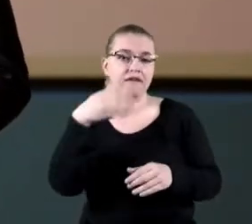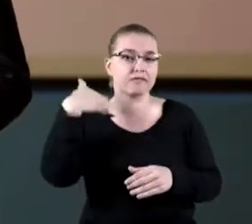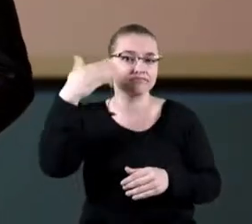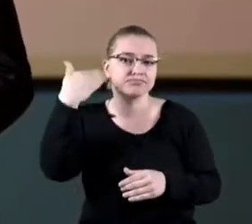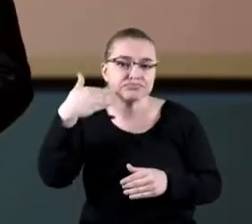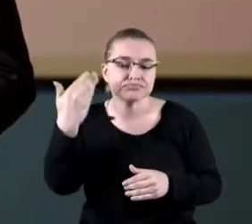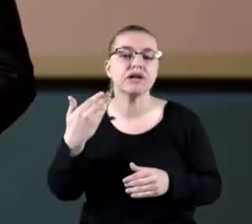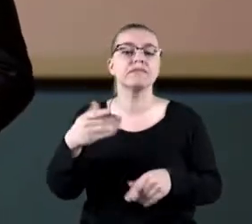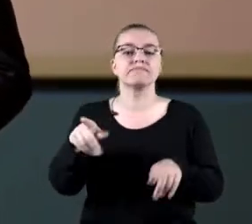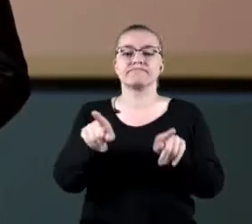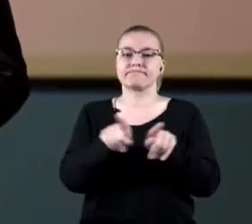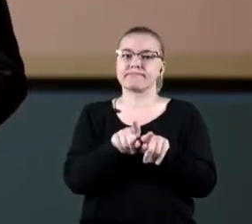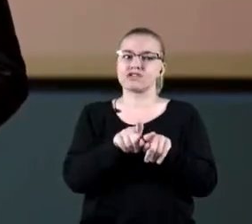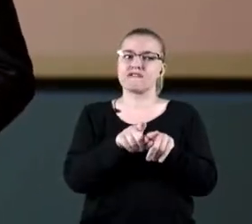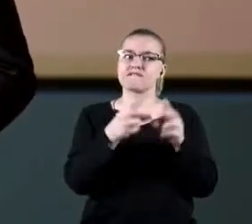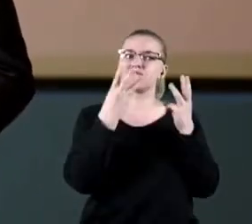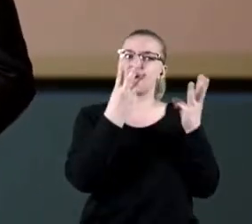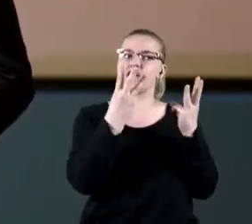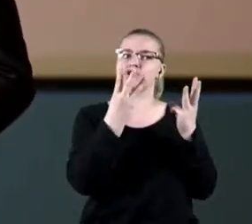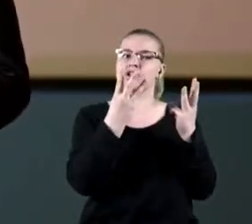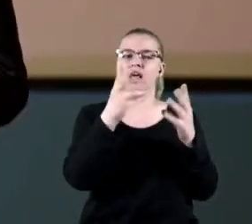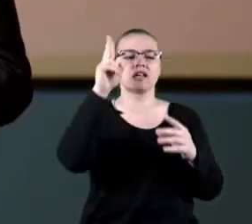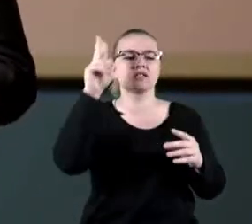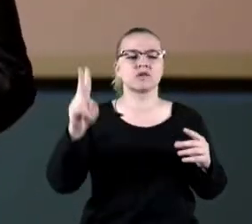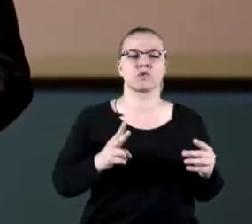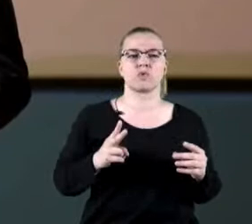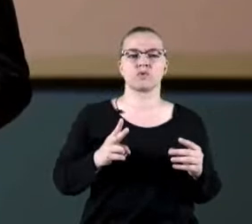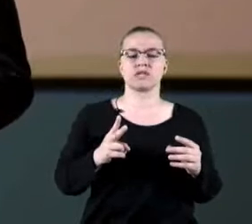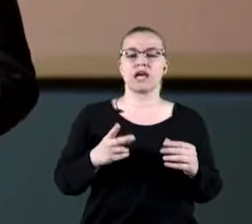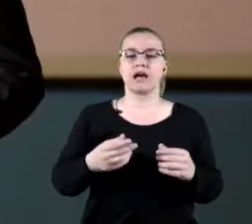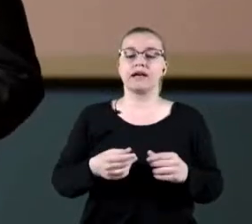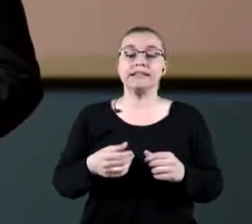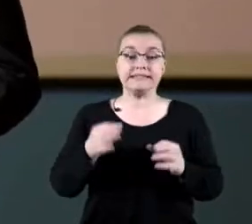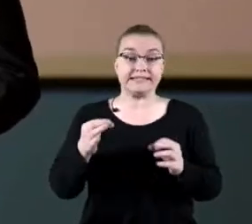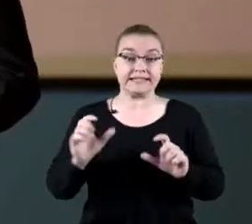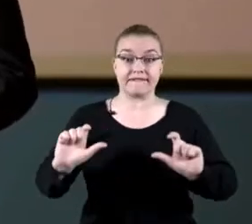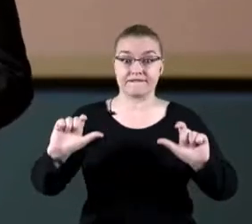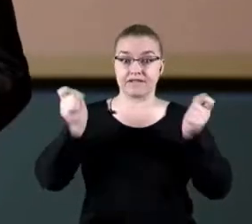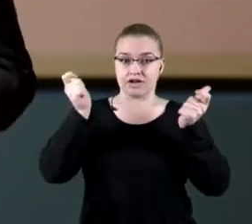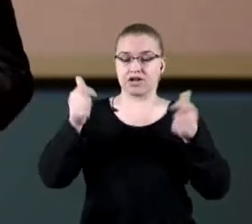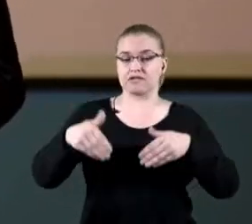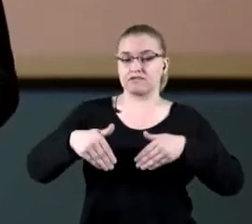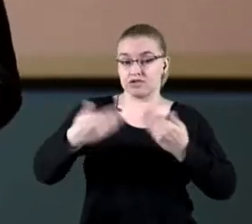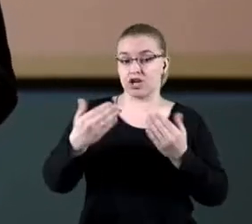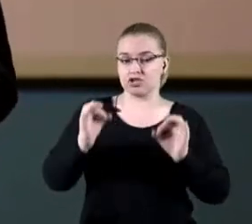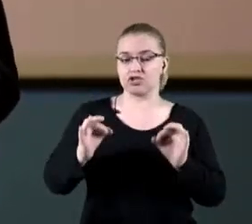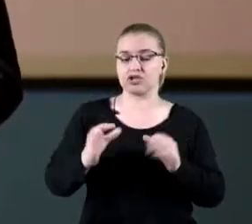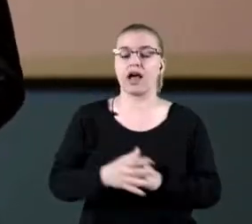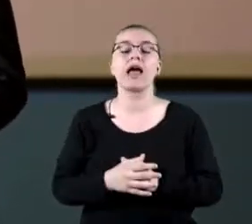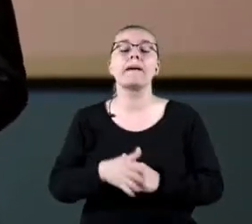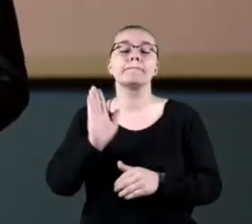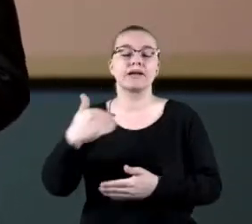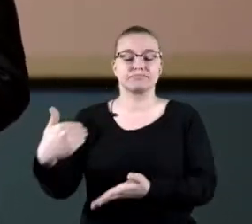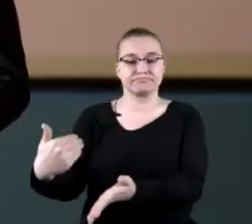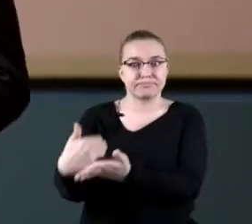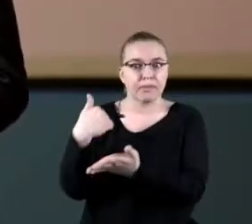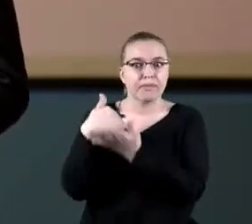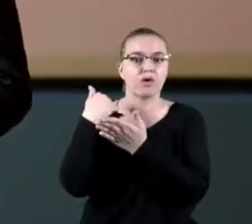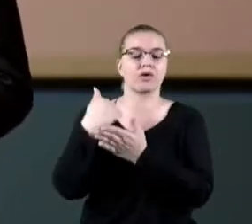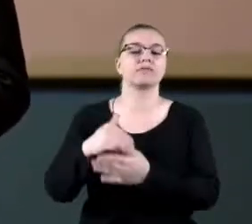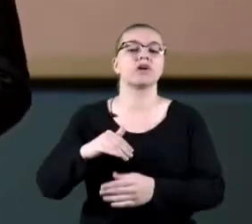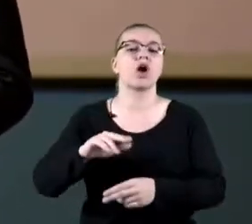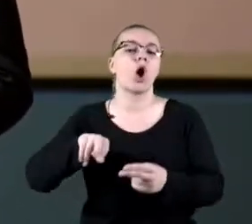believe that this panel, with such interesting voices, as well as the events of today, will